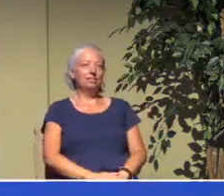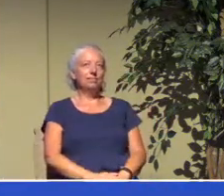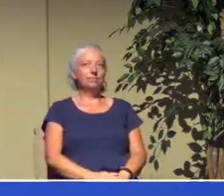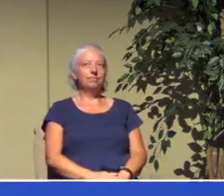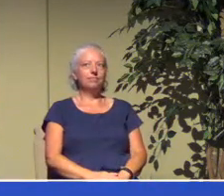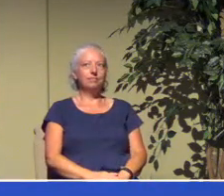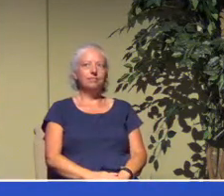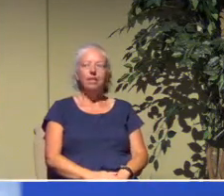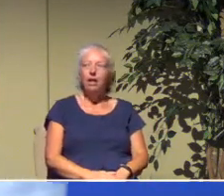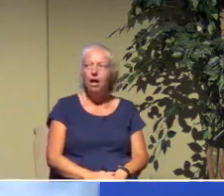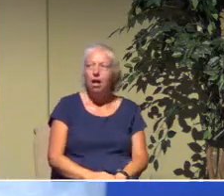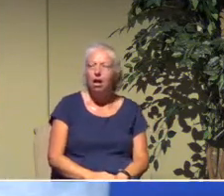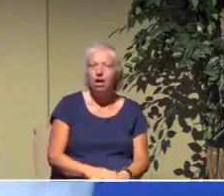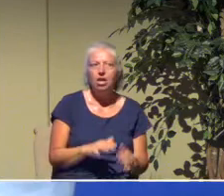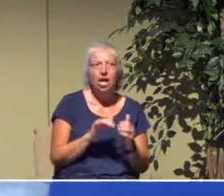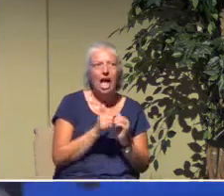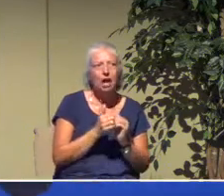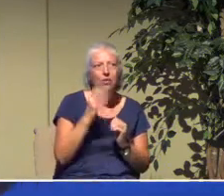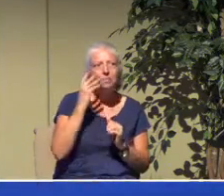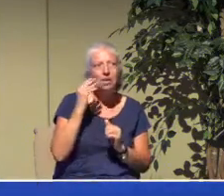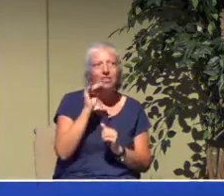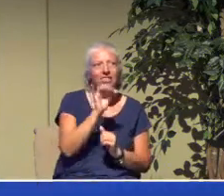Now, how do you experience that invitation?